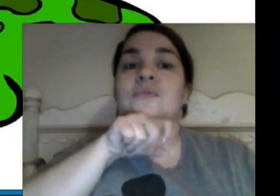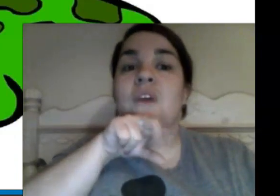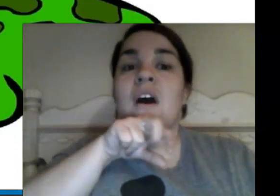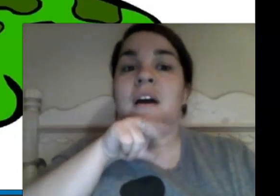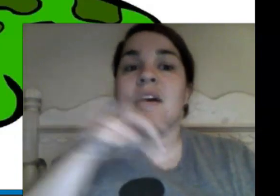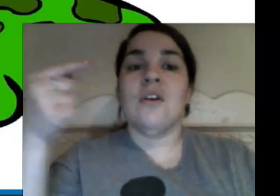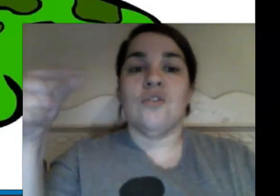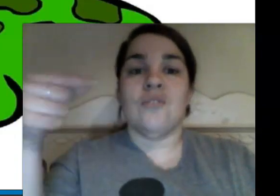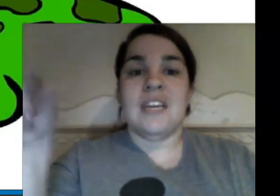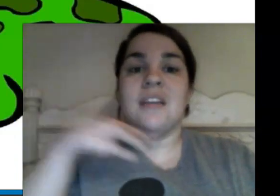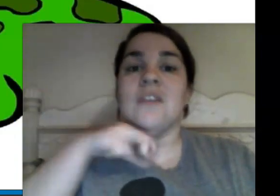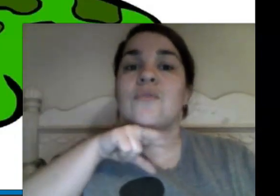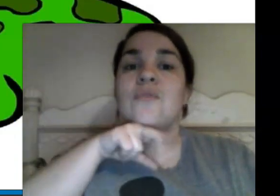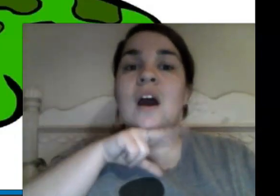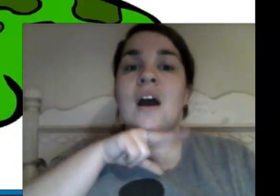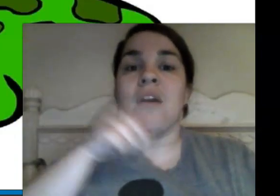Green frog,